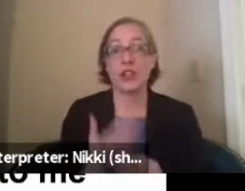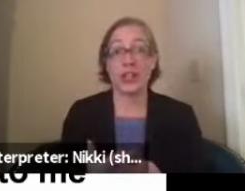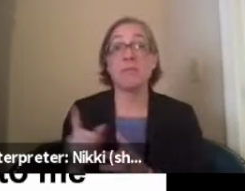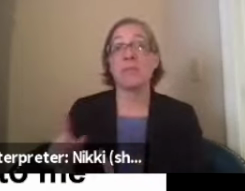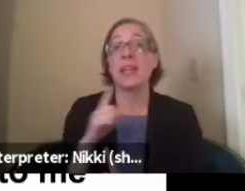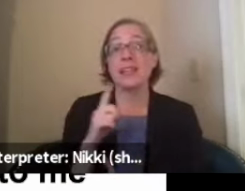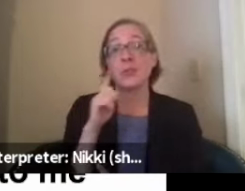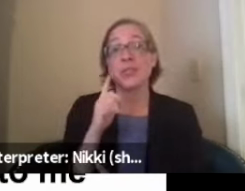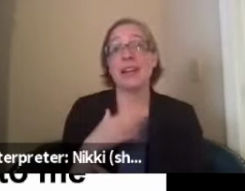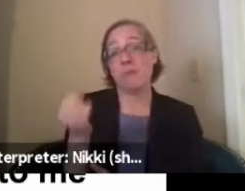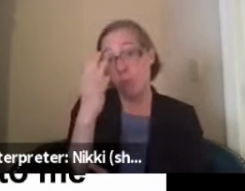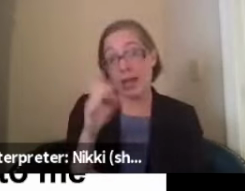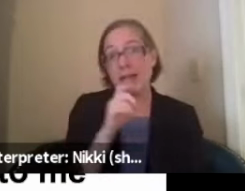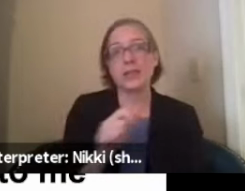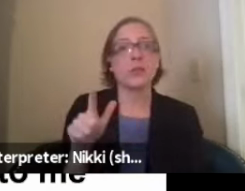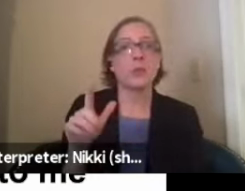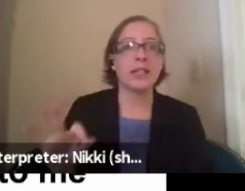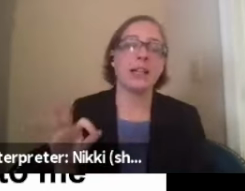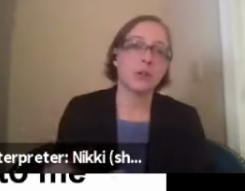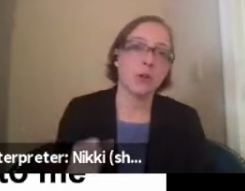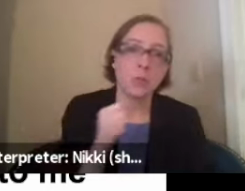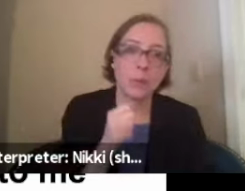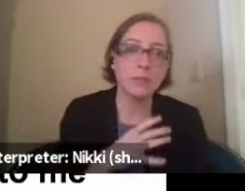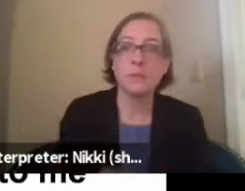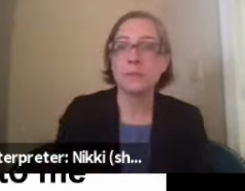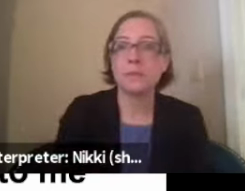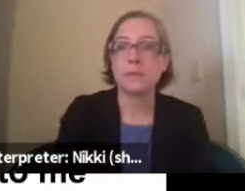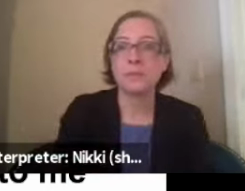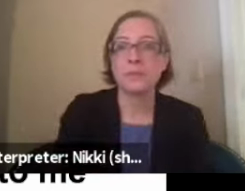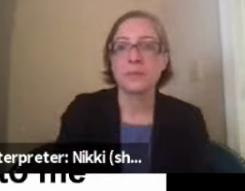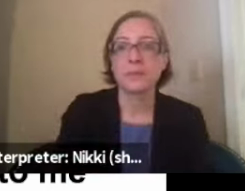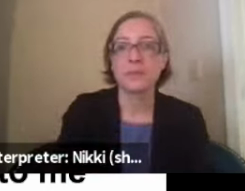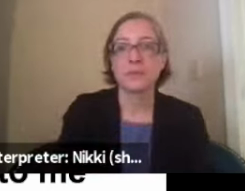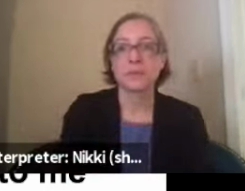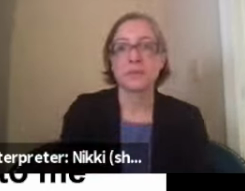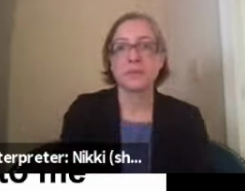are good. And this was a deaf, white, 29-year-old woman.